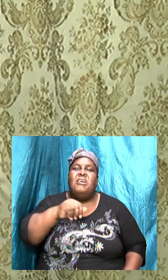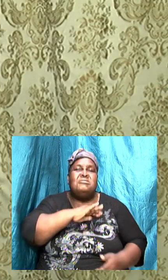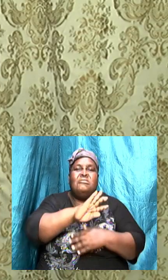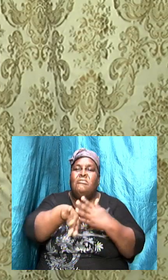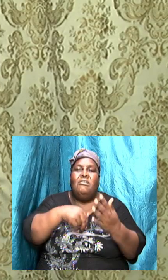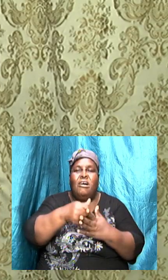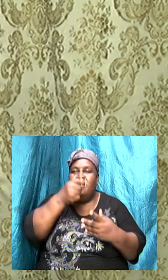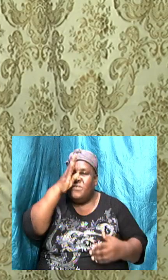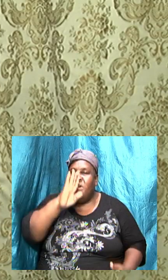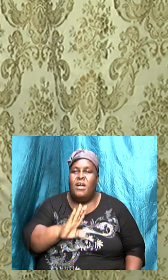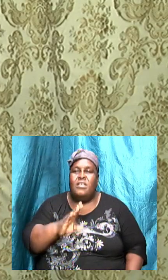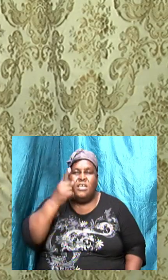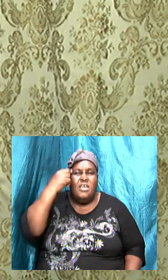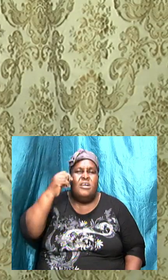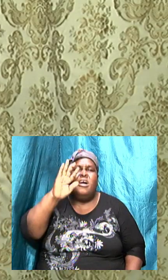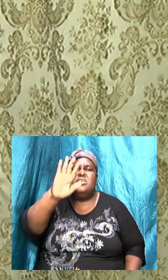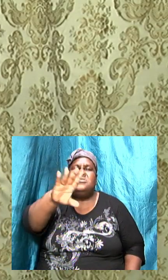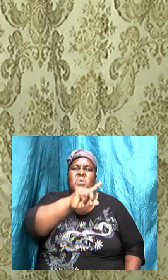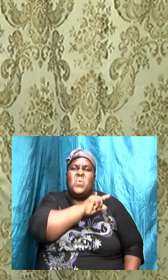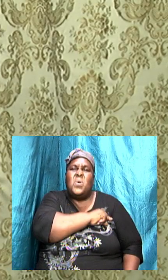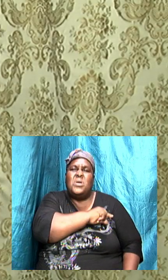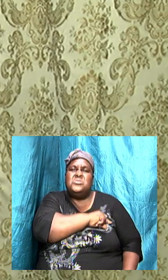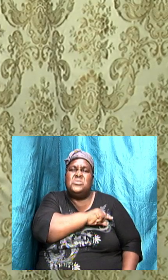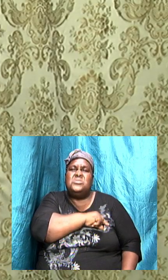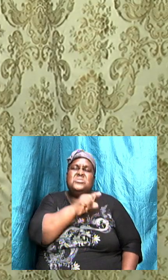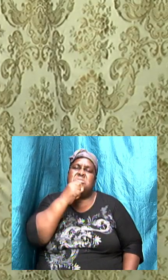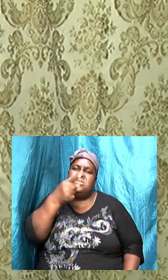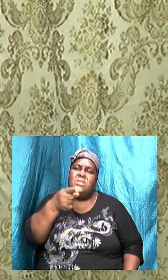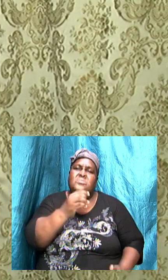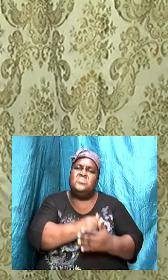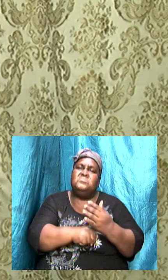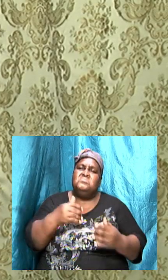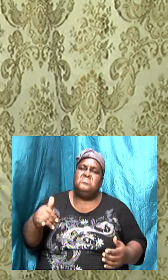your conscience is telling you that something is wrong.